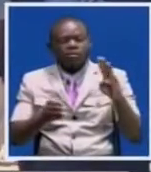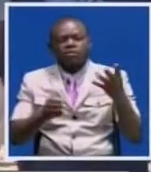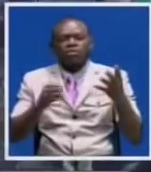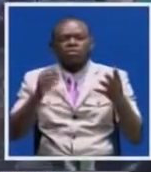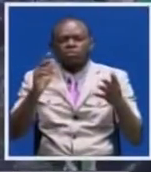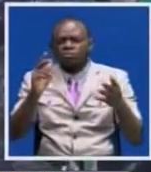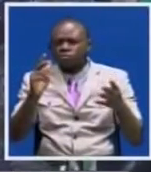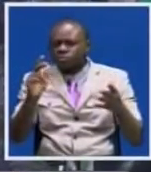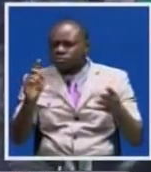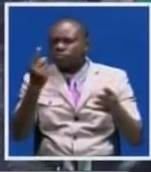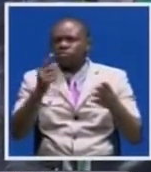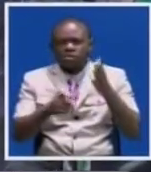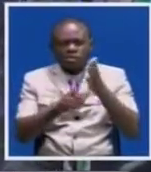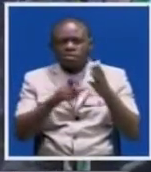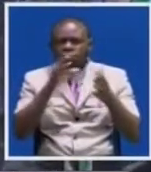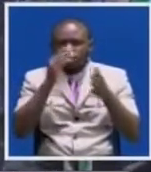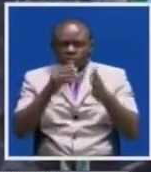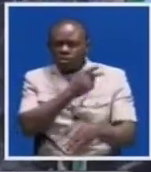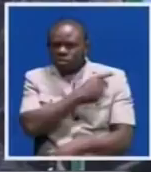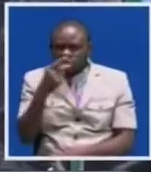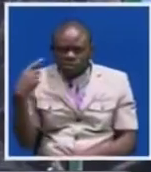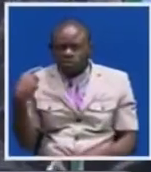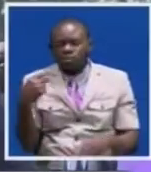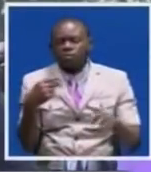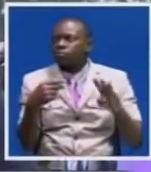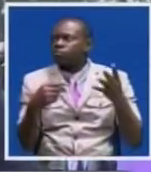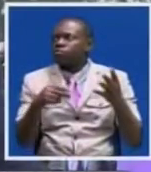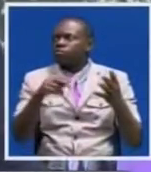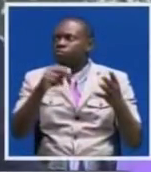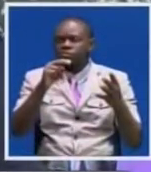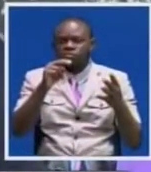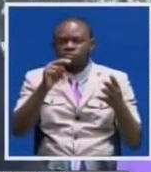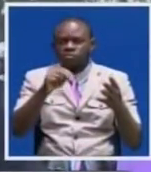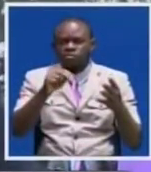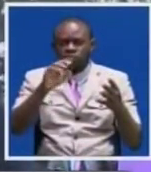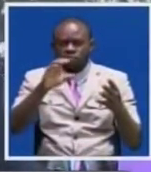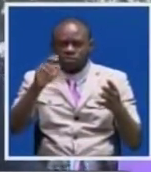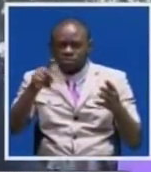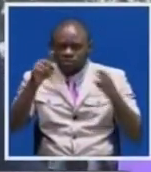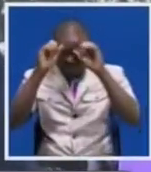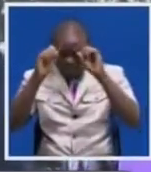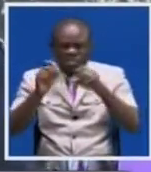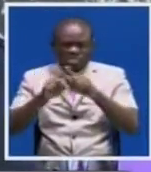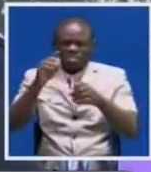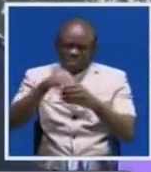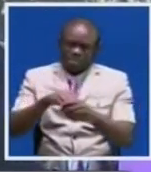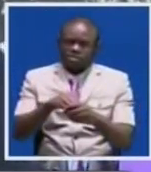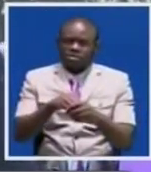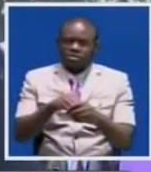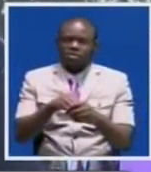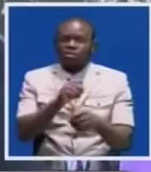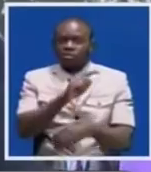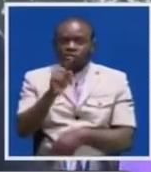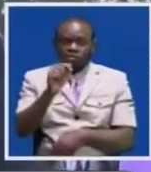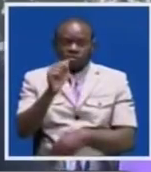Congress party leader Peter Chanda were also present. Presenting the homily, Zambia Air Force ZAF chaplain